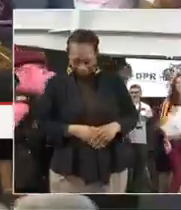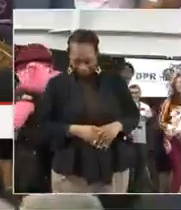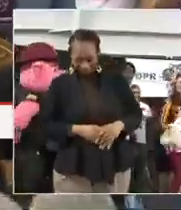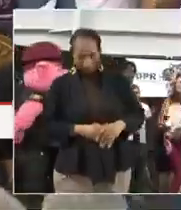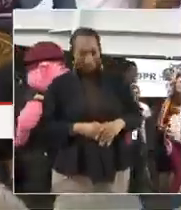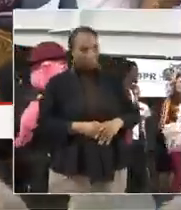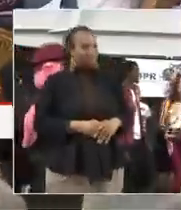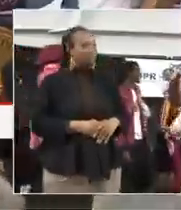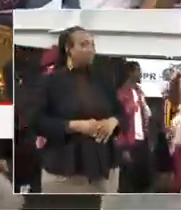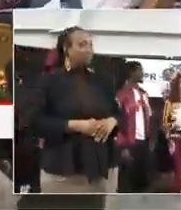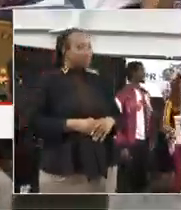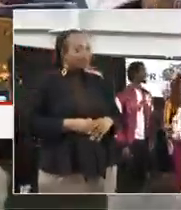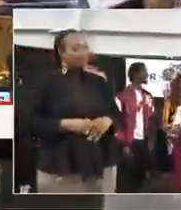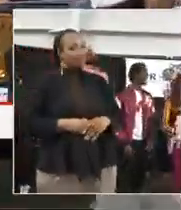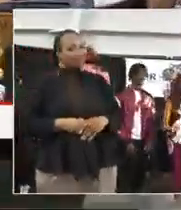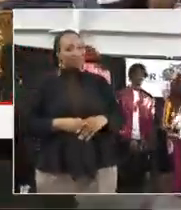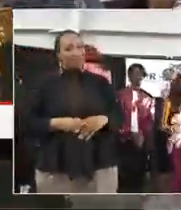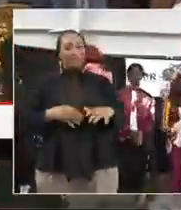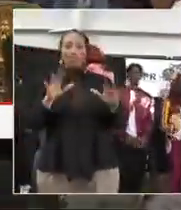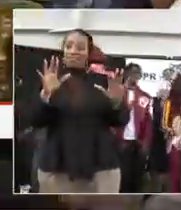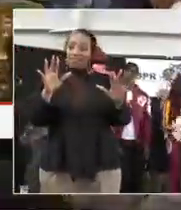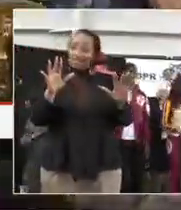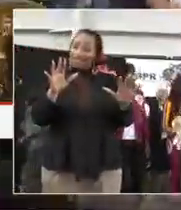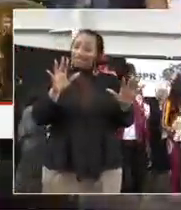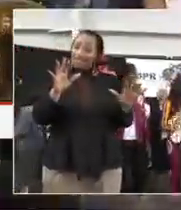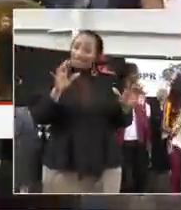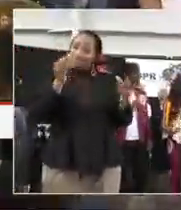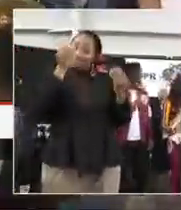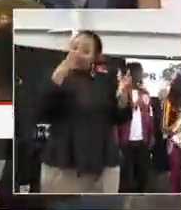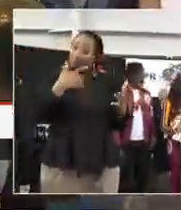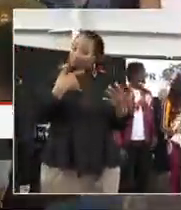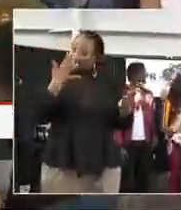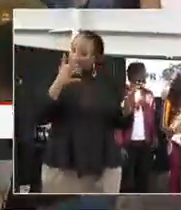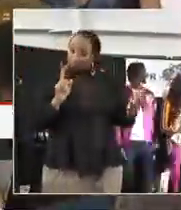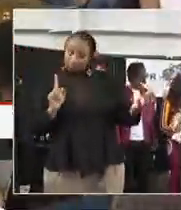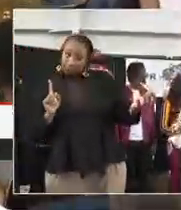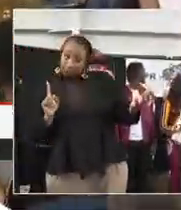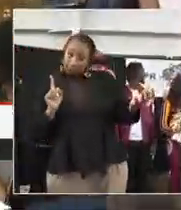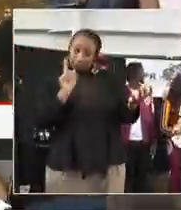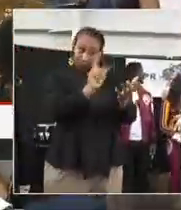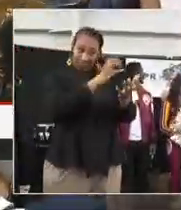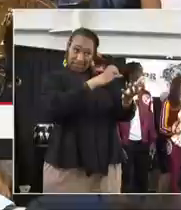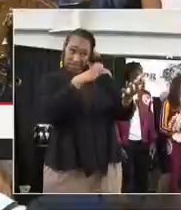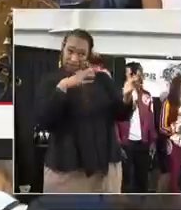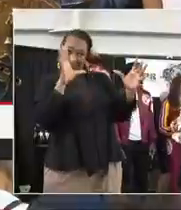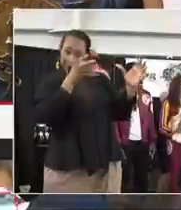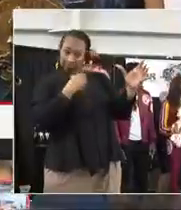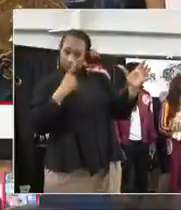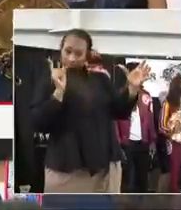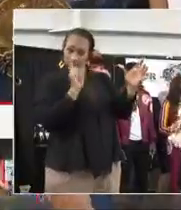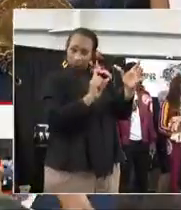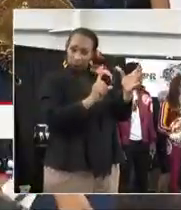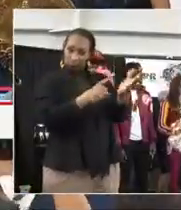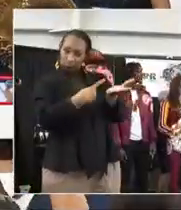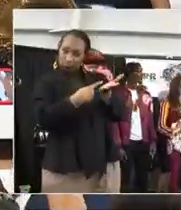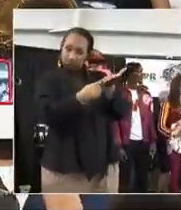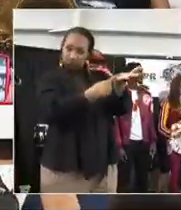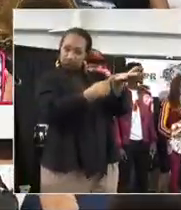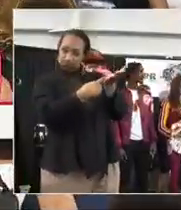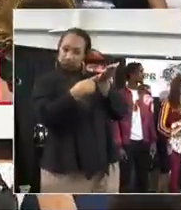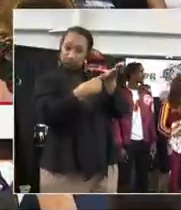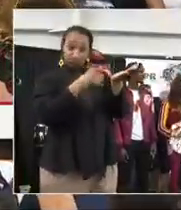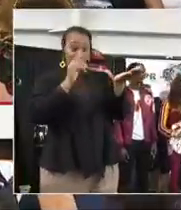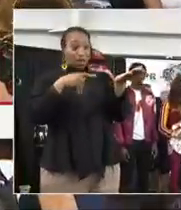So I went down to the Congress. We got 180 acres on the Anacostia River